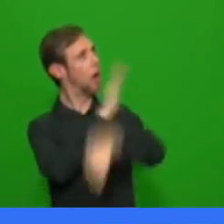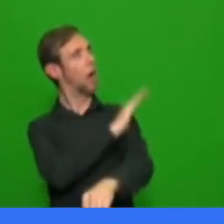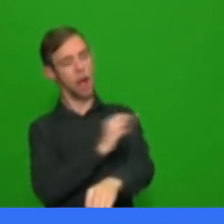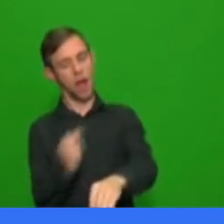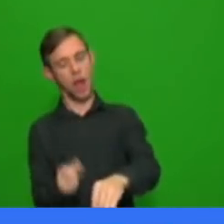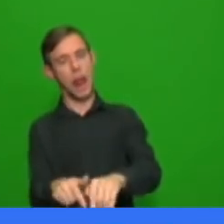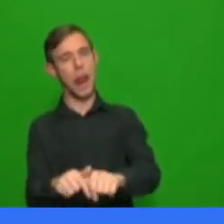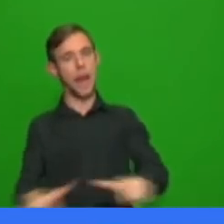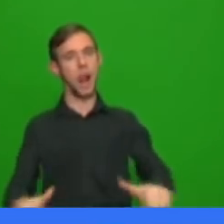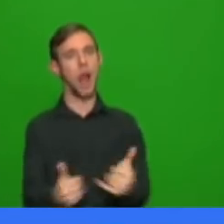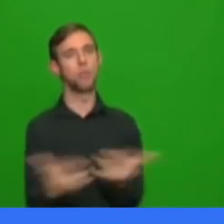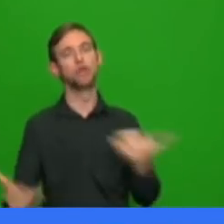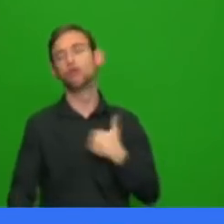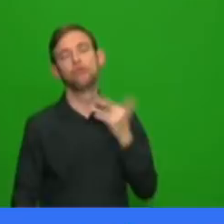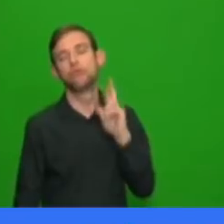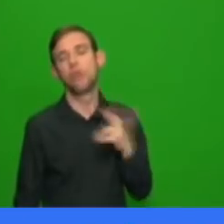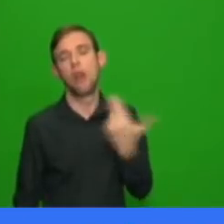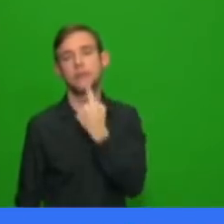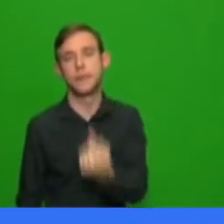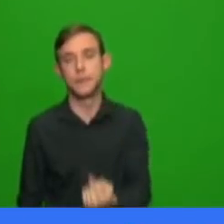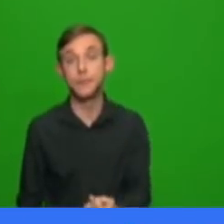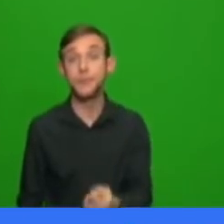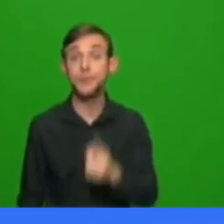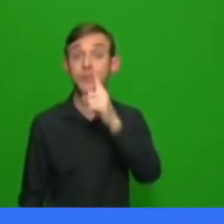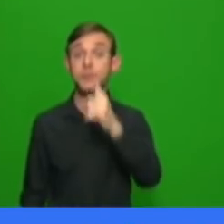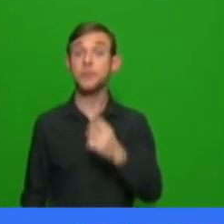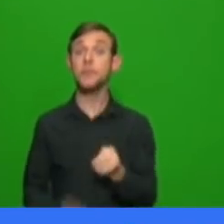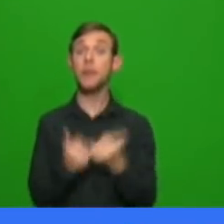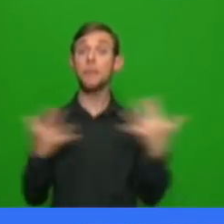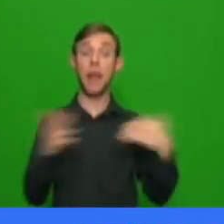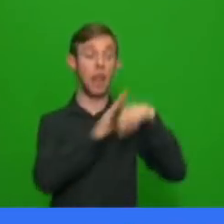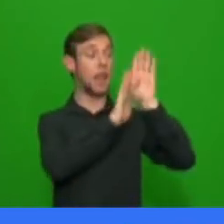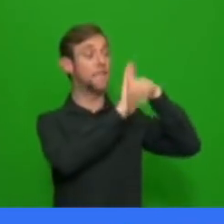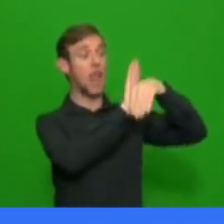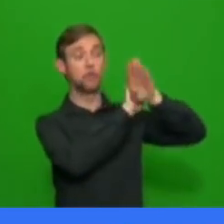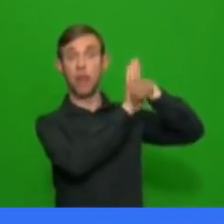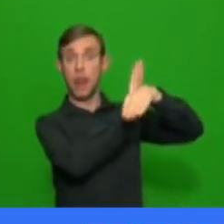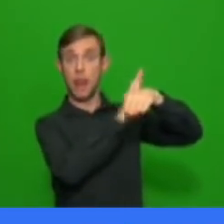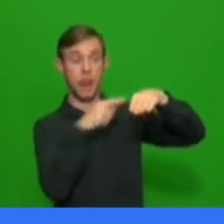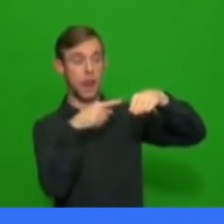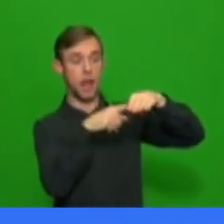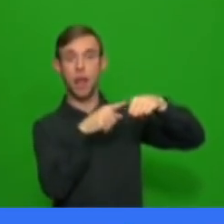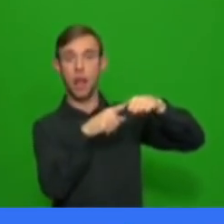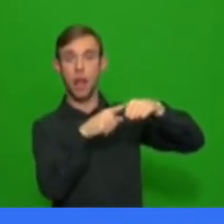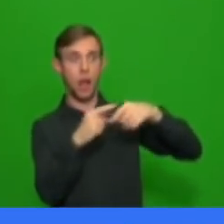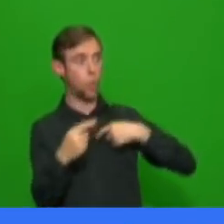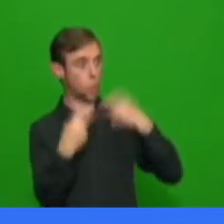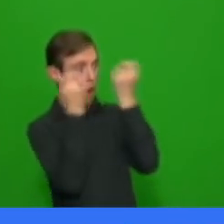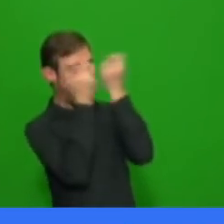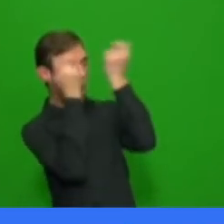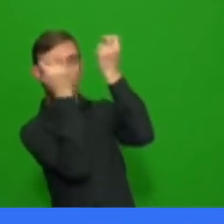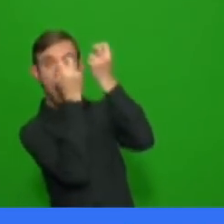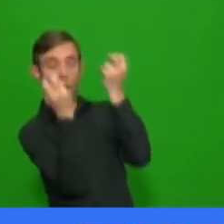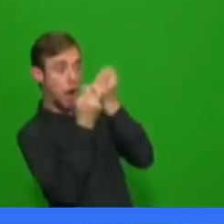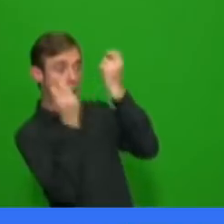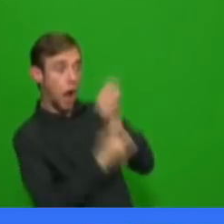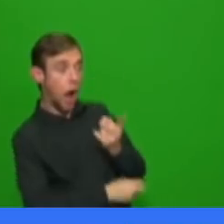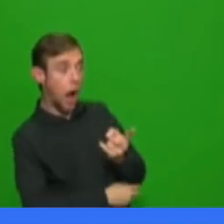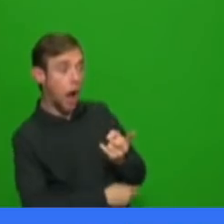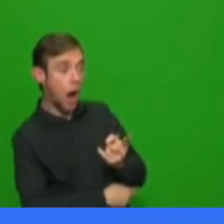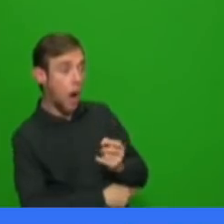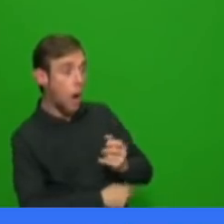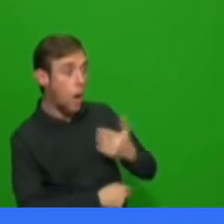to this level. And many of the inflation surprises that we had also seen have also been fed